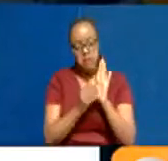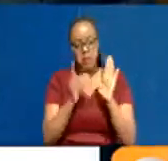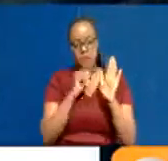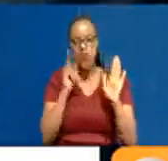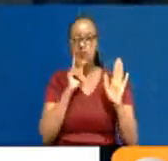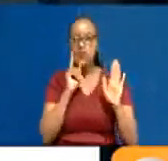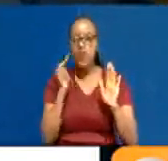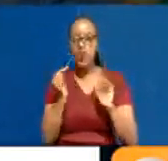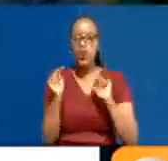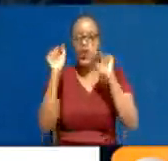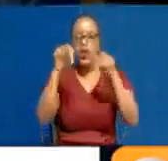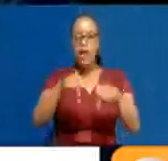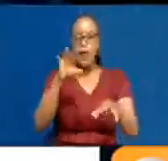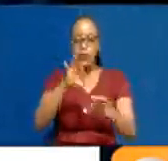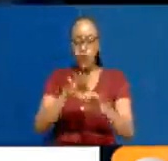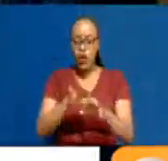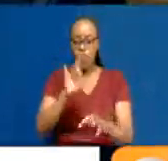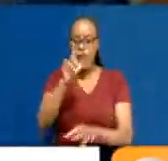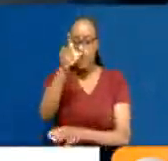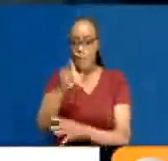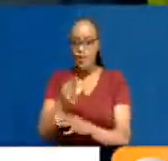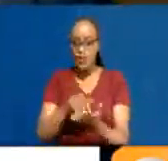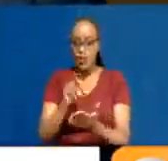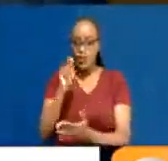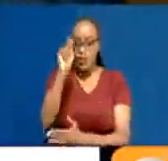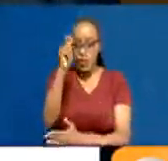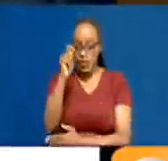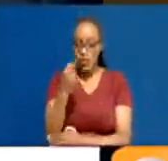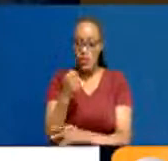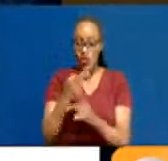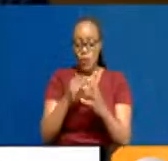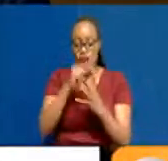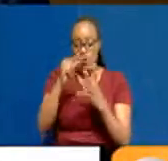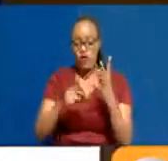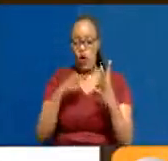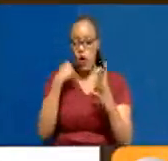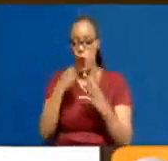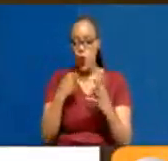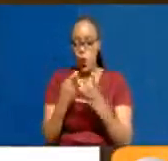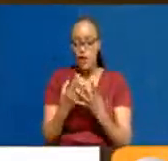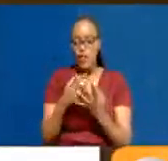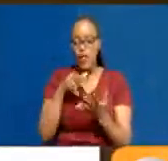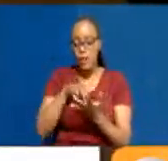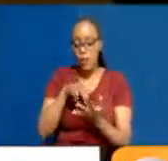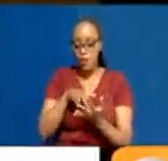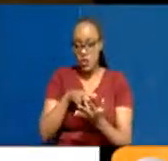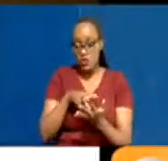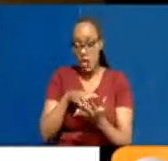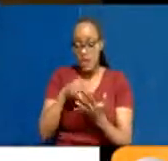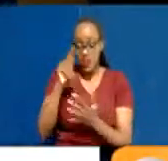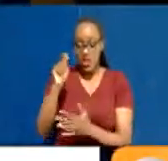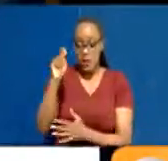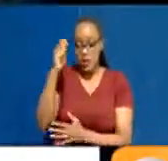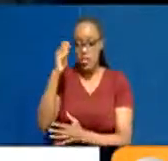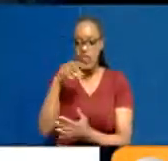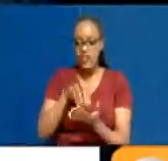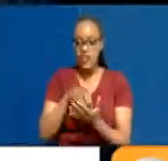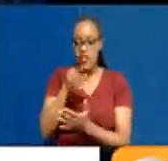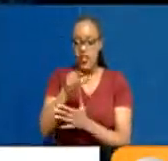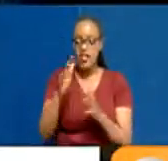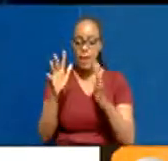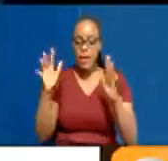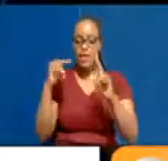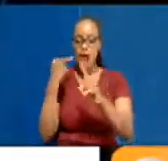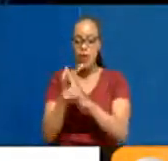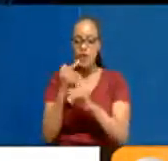will be coming to vote for one of the presidential candidates out of the four who are in the State House race to succeed him. So that is the main